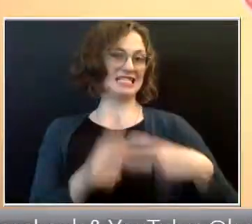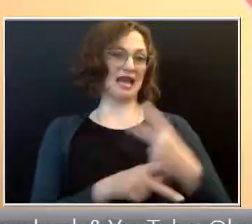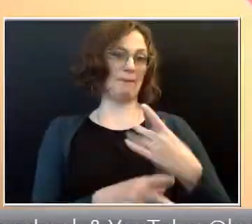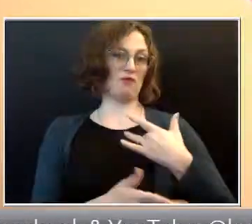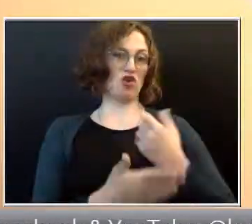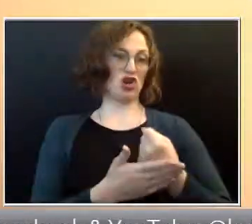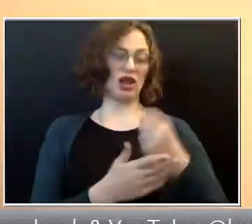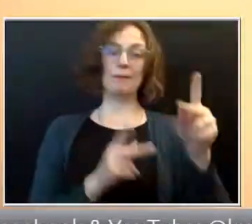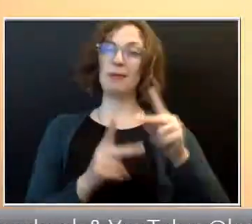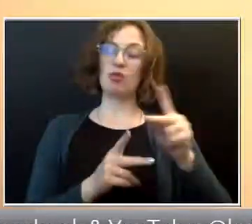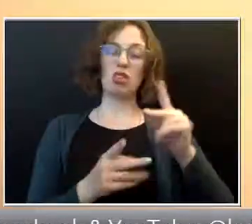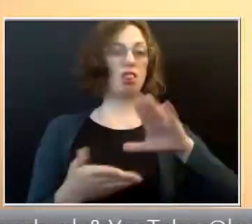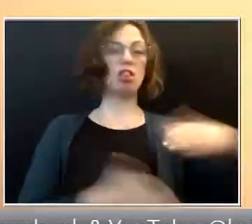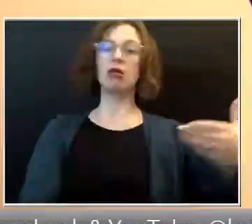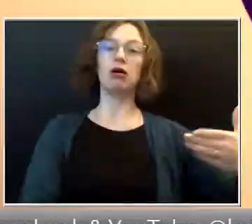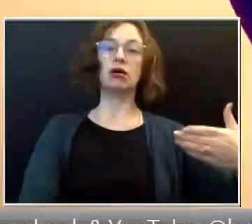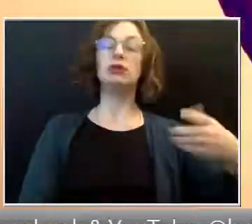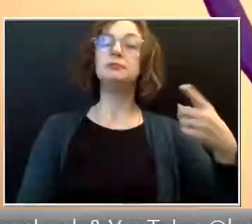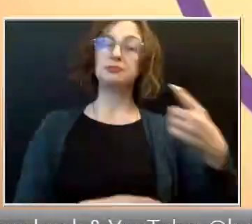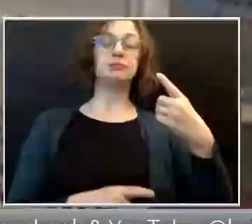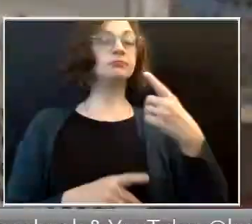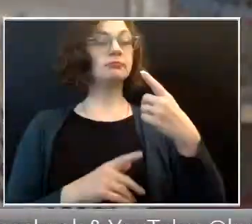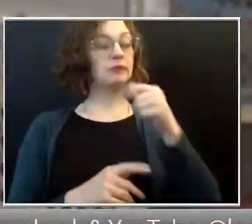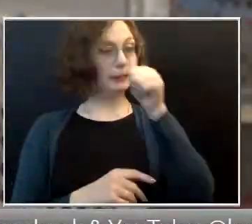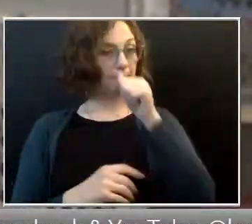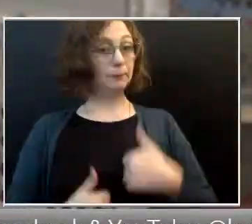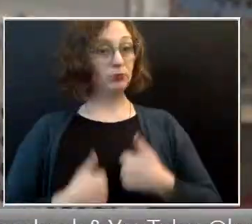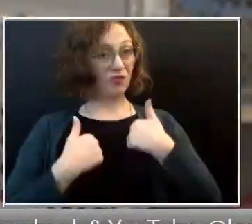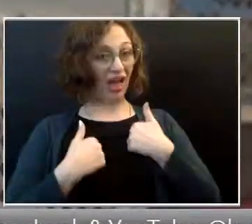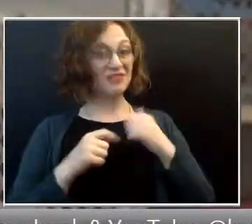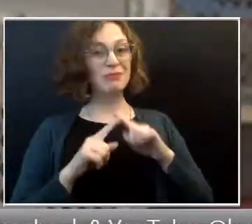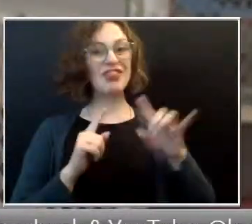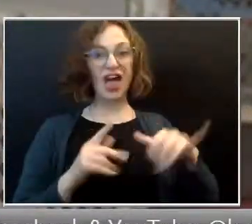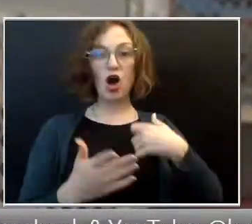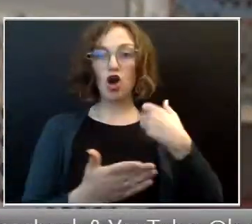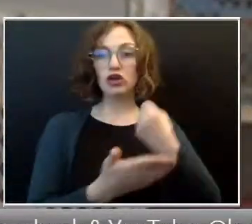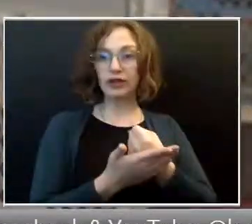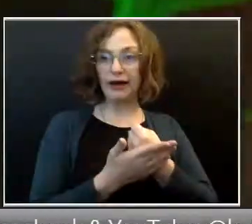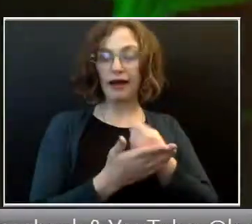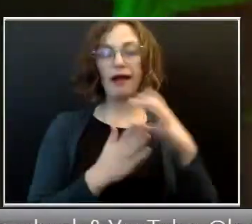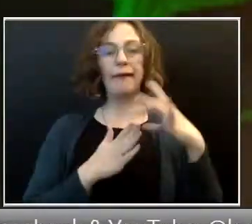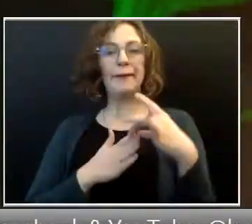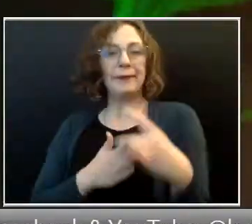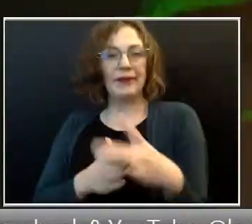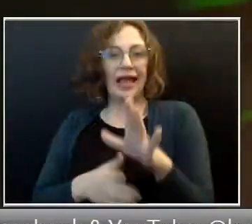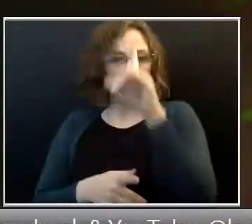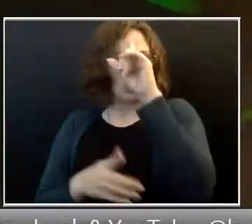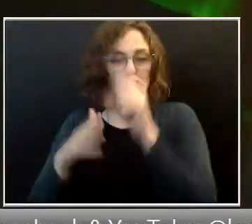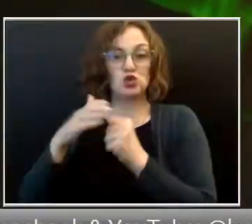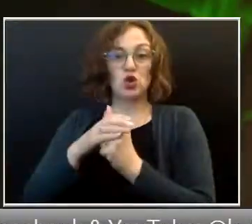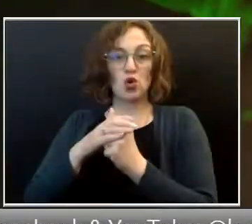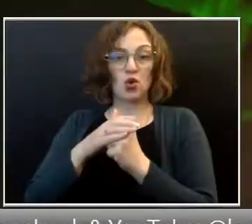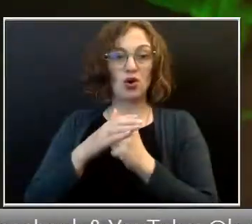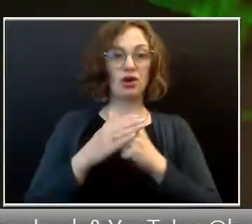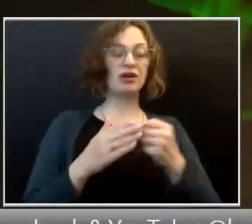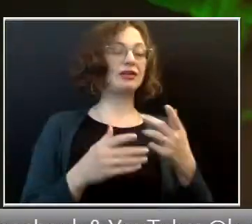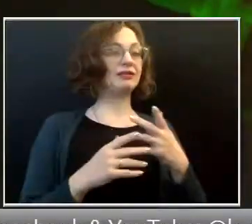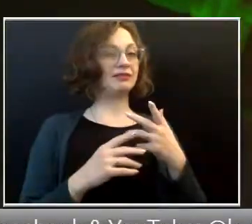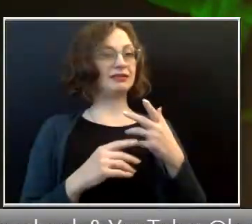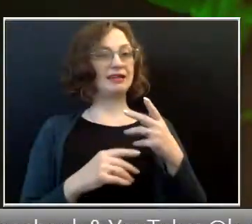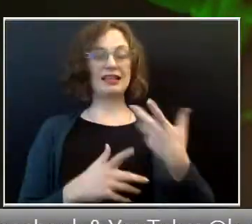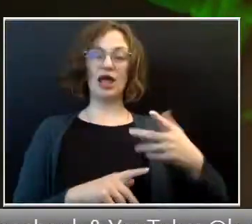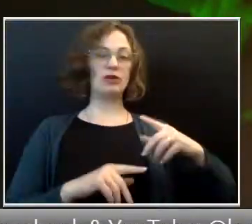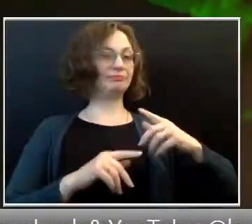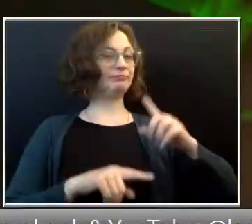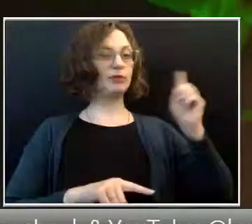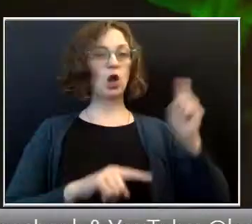38 would lead to this stroke at 45. They weren't able to repair, so I have the lower tip of my heart is essentially